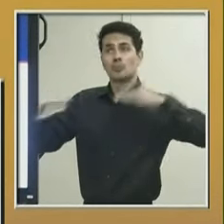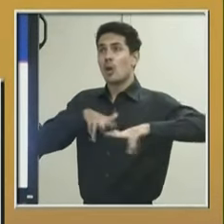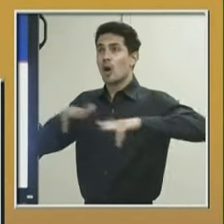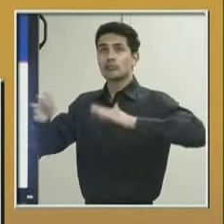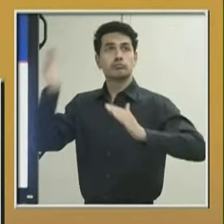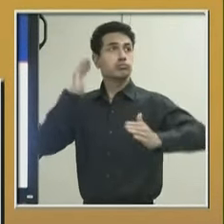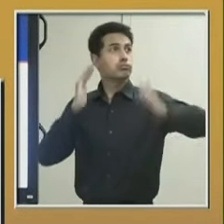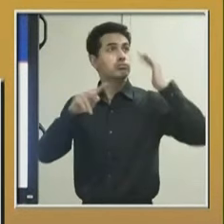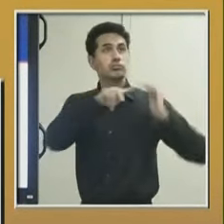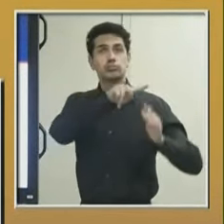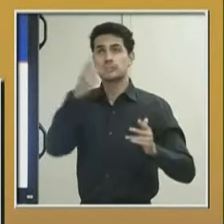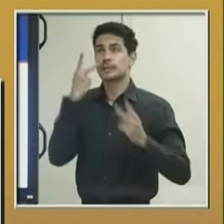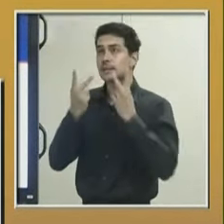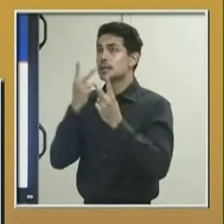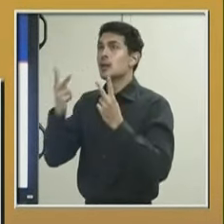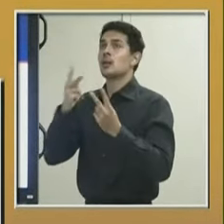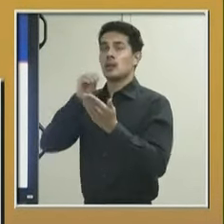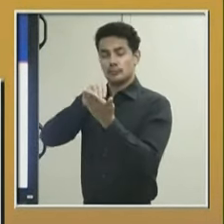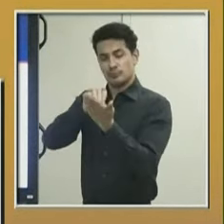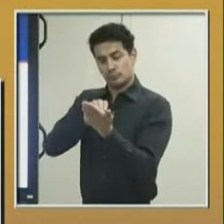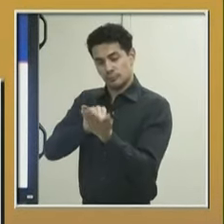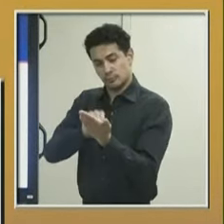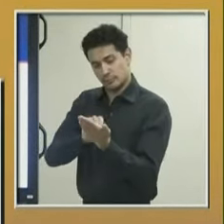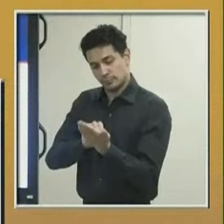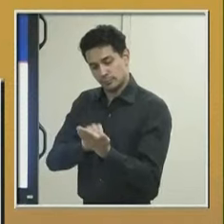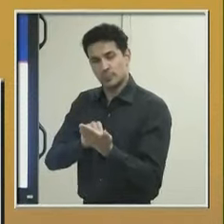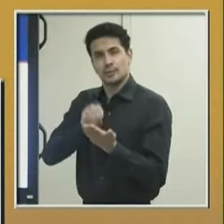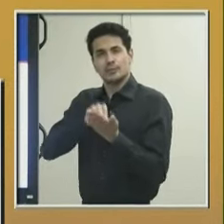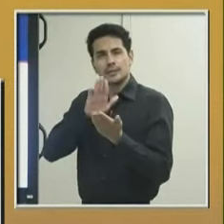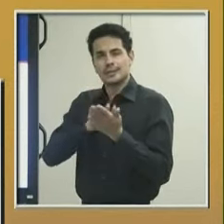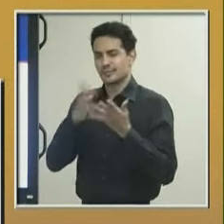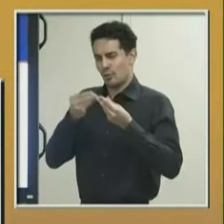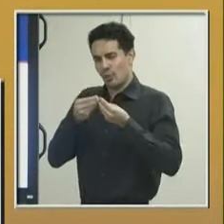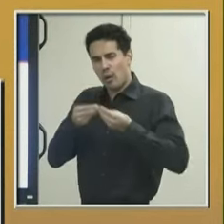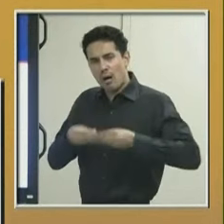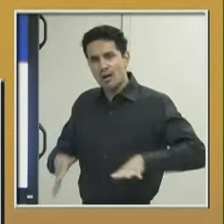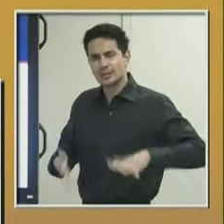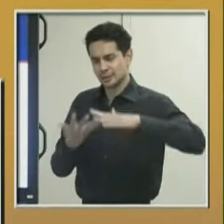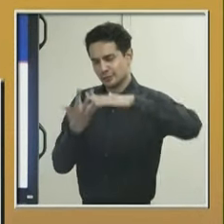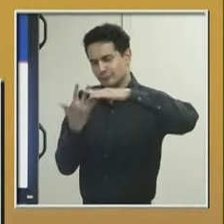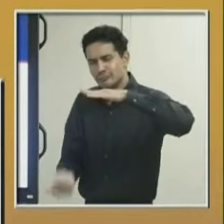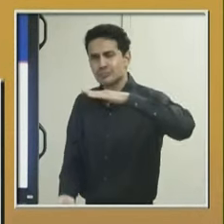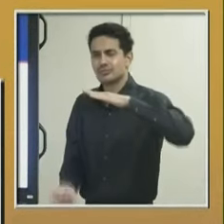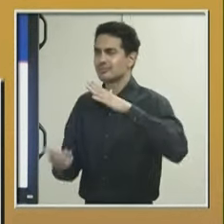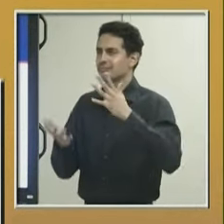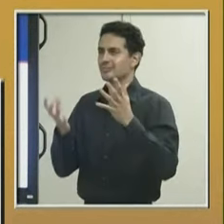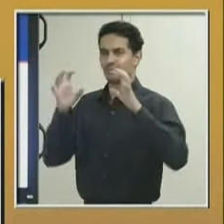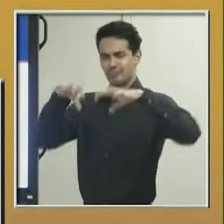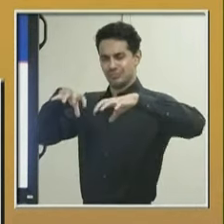documenting in detail the loss that was suffered, the structural damage,